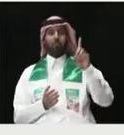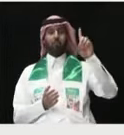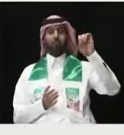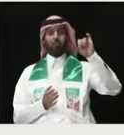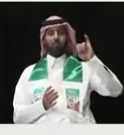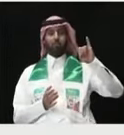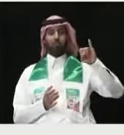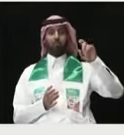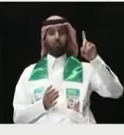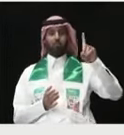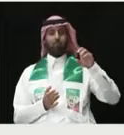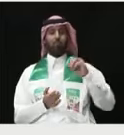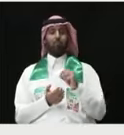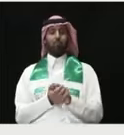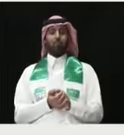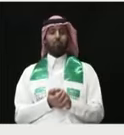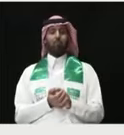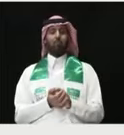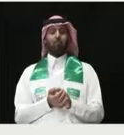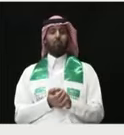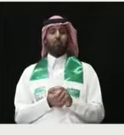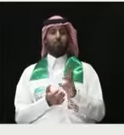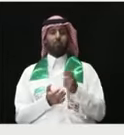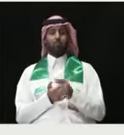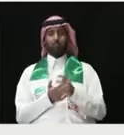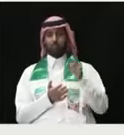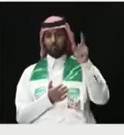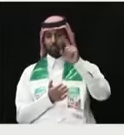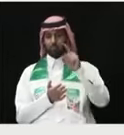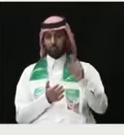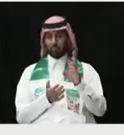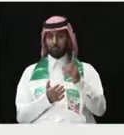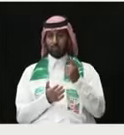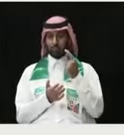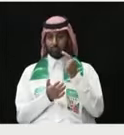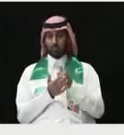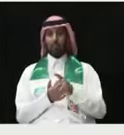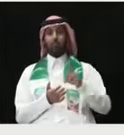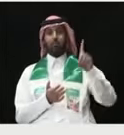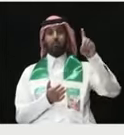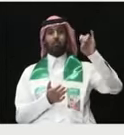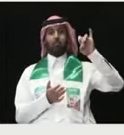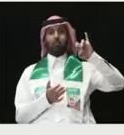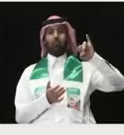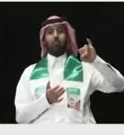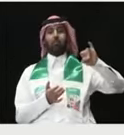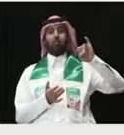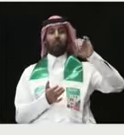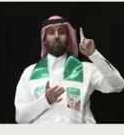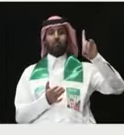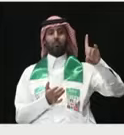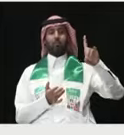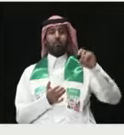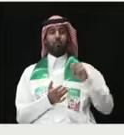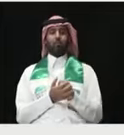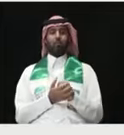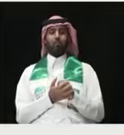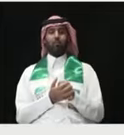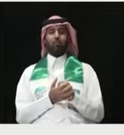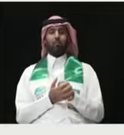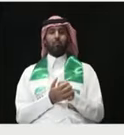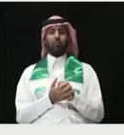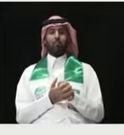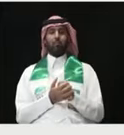did. Okay, so the question is did. Let me clear that for you.